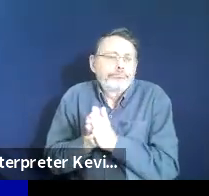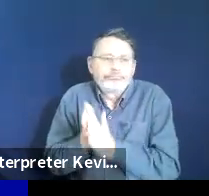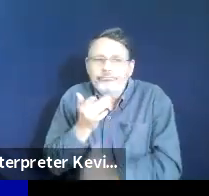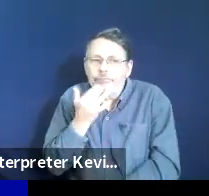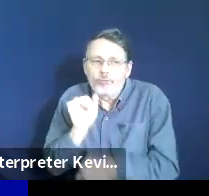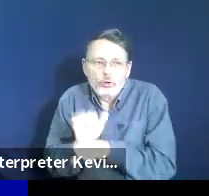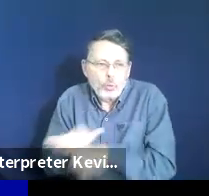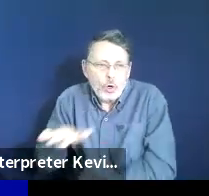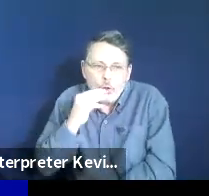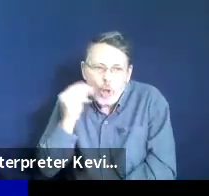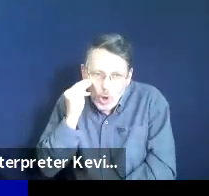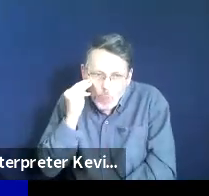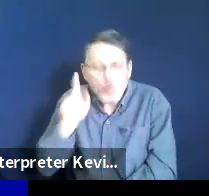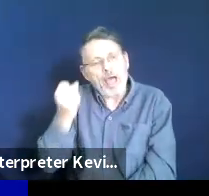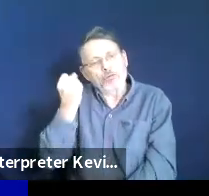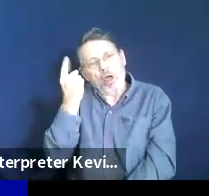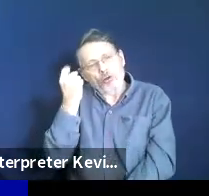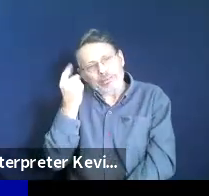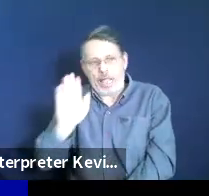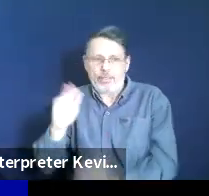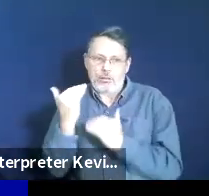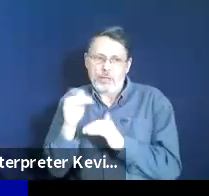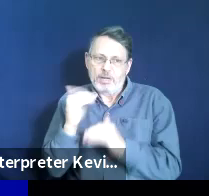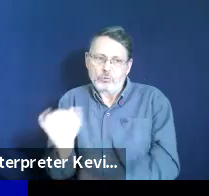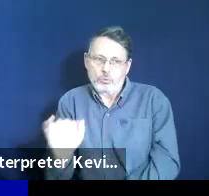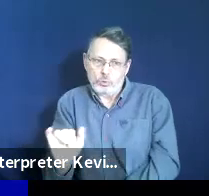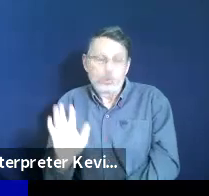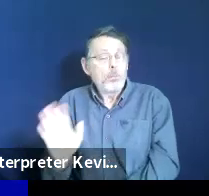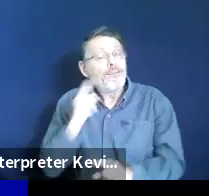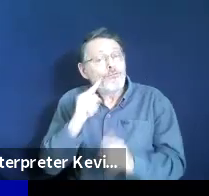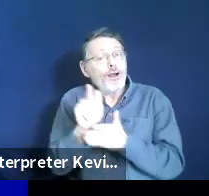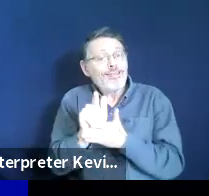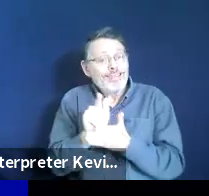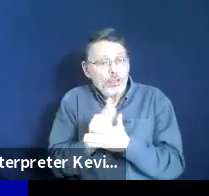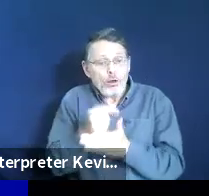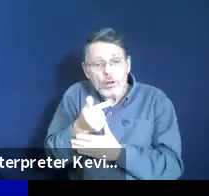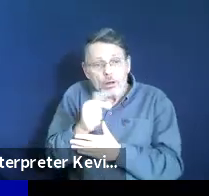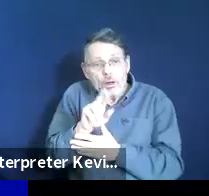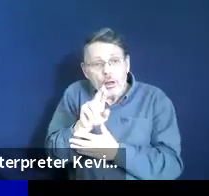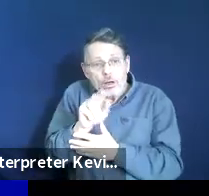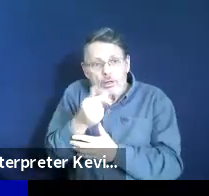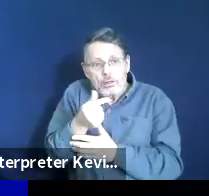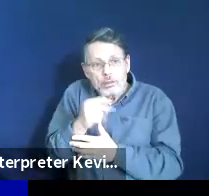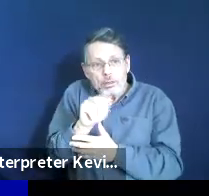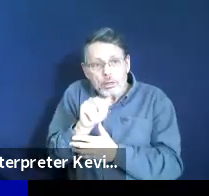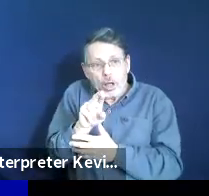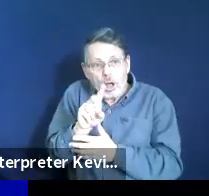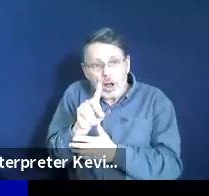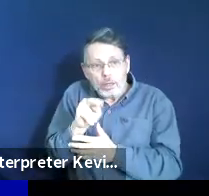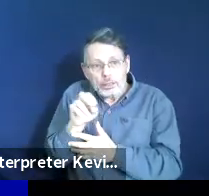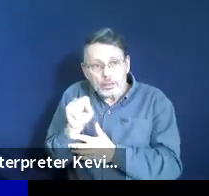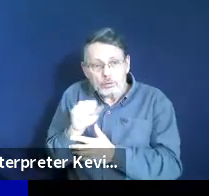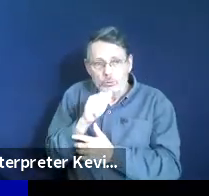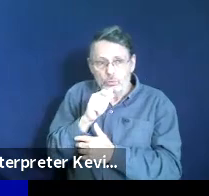So we have to consider those limitations as well. With regards to legal guardians who are denied